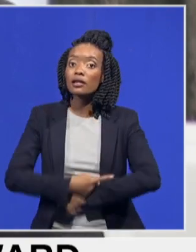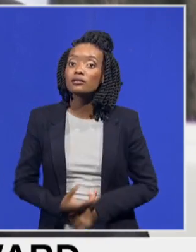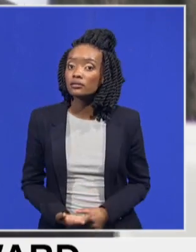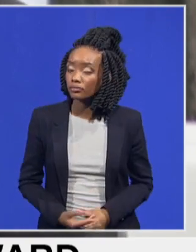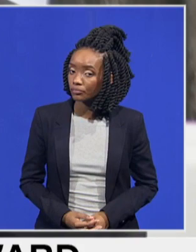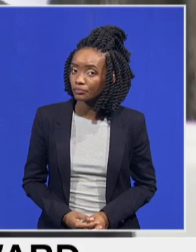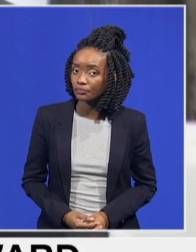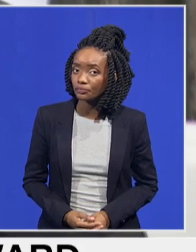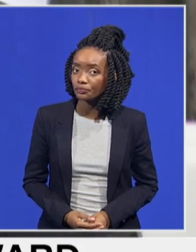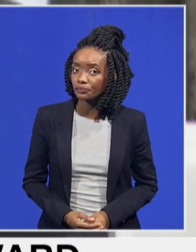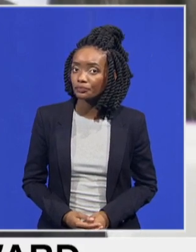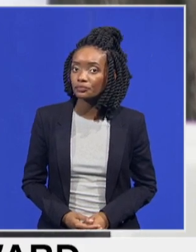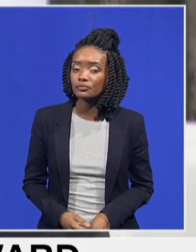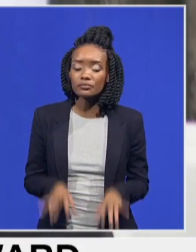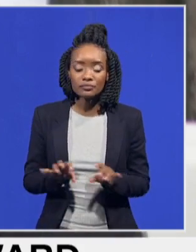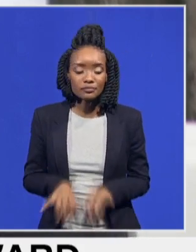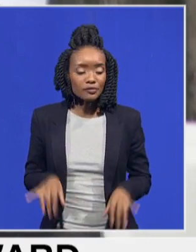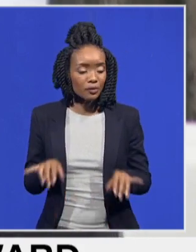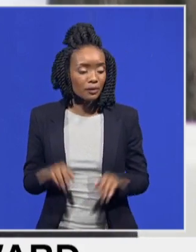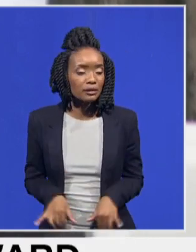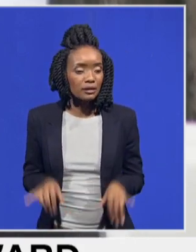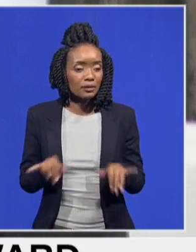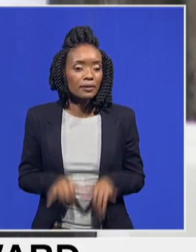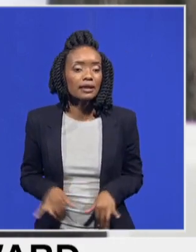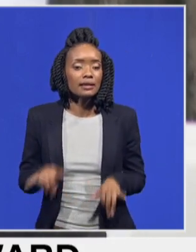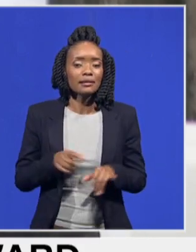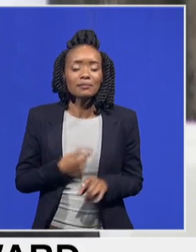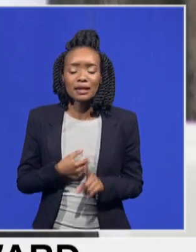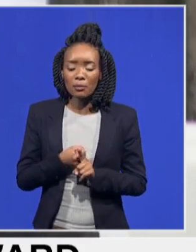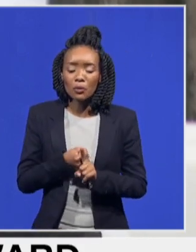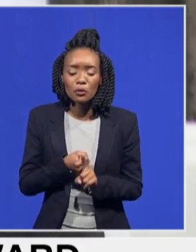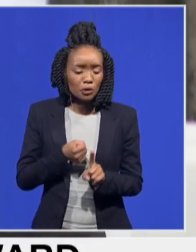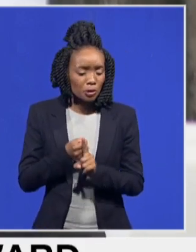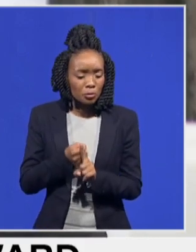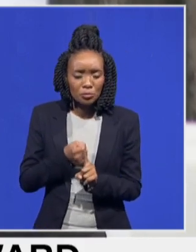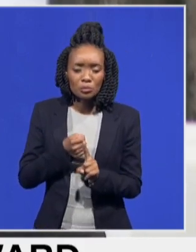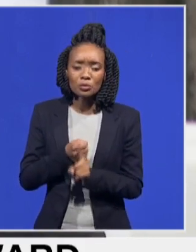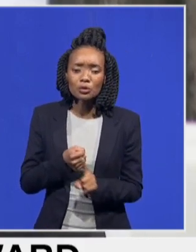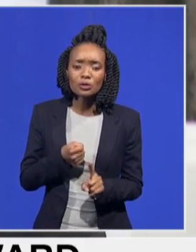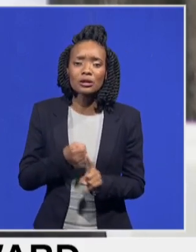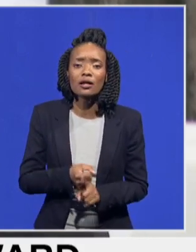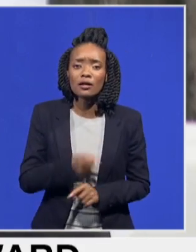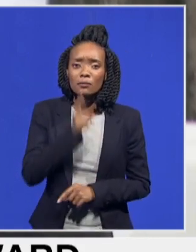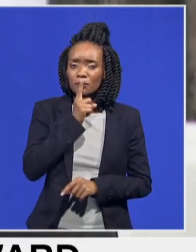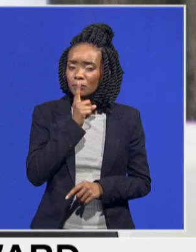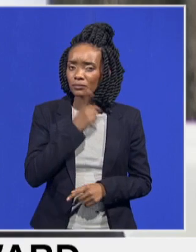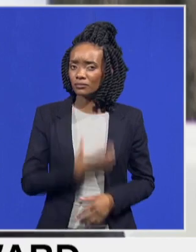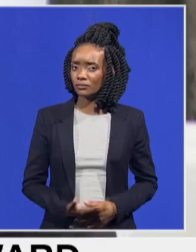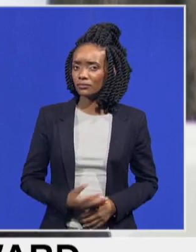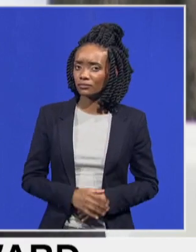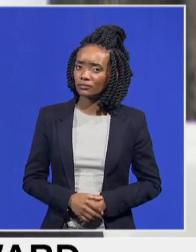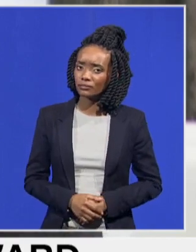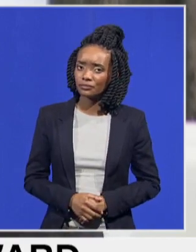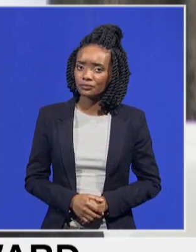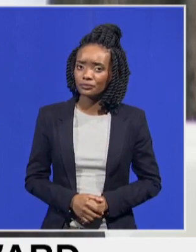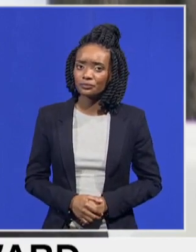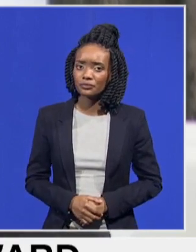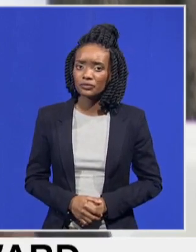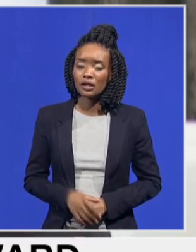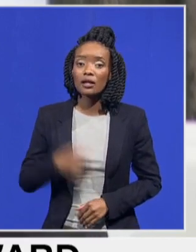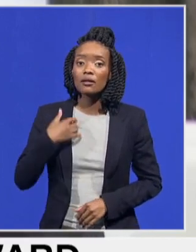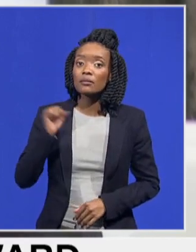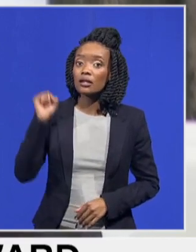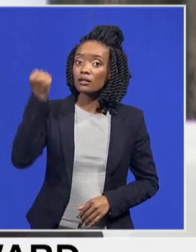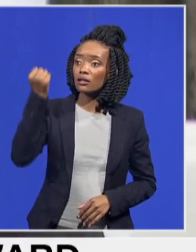So we need to wait. I push, no answer. I told Indaba